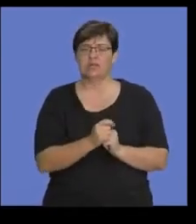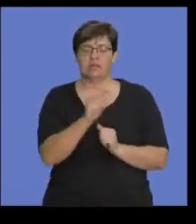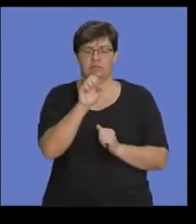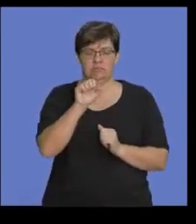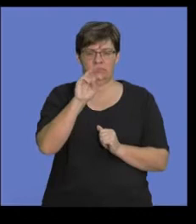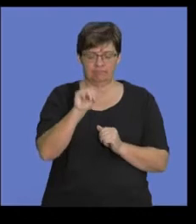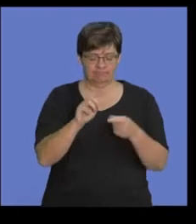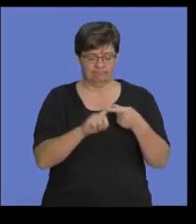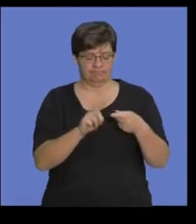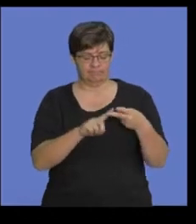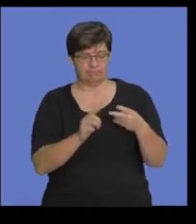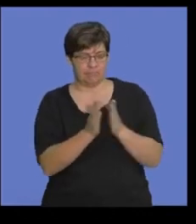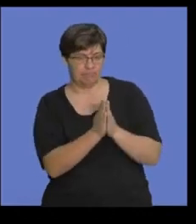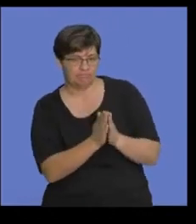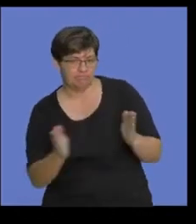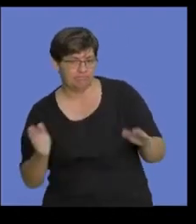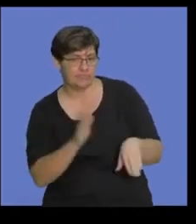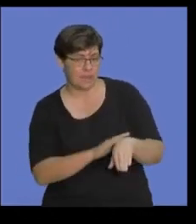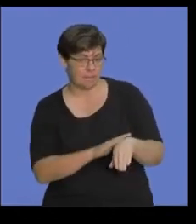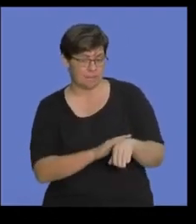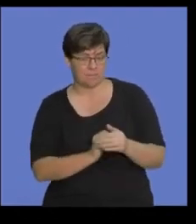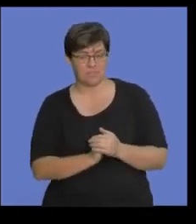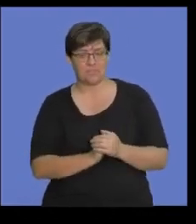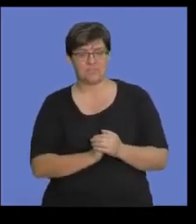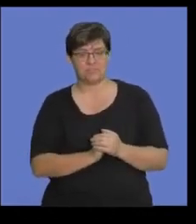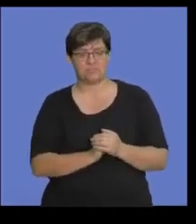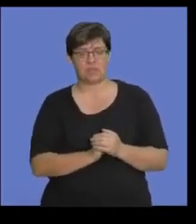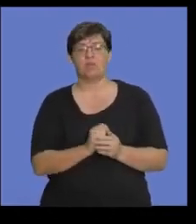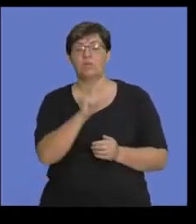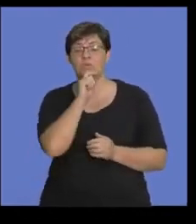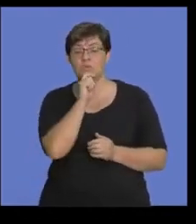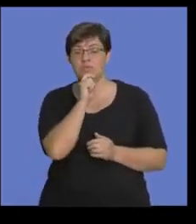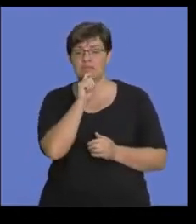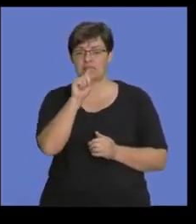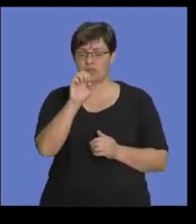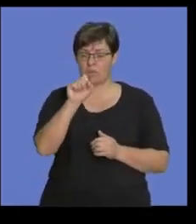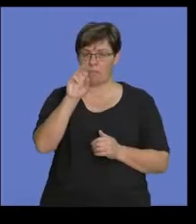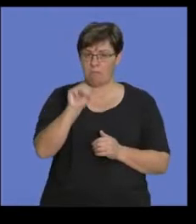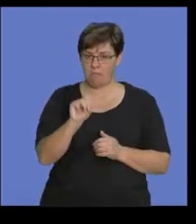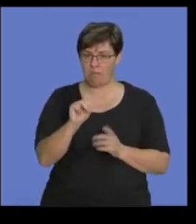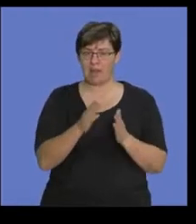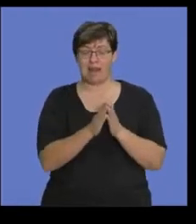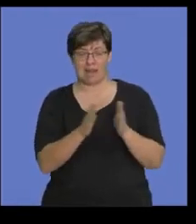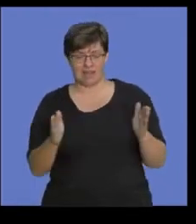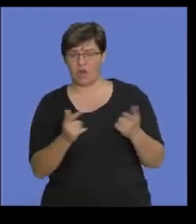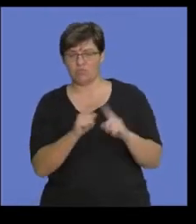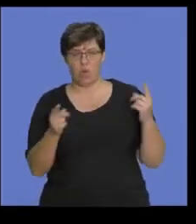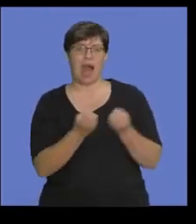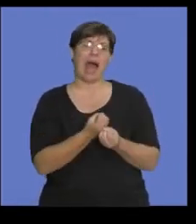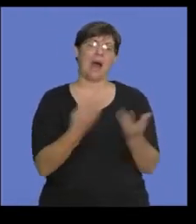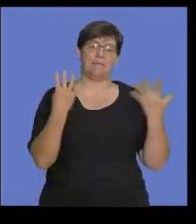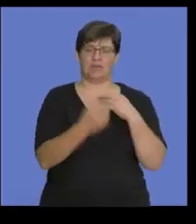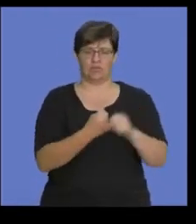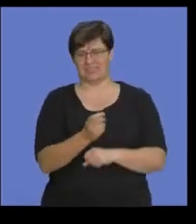and length of time, and we said we deliberately used term and length instead of number